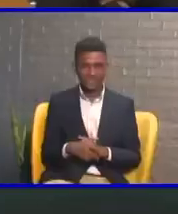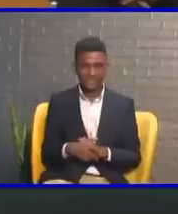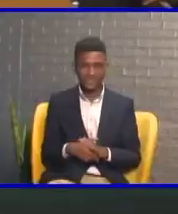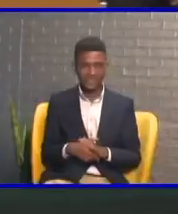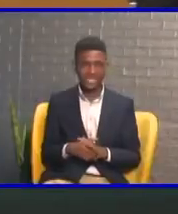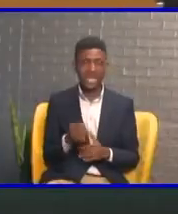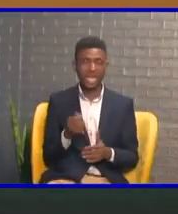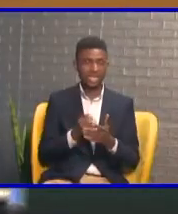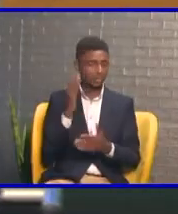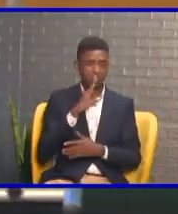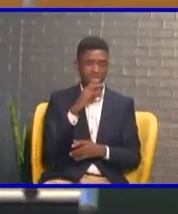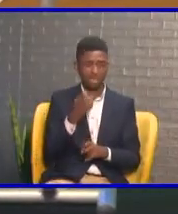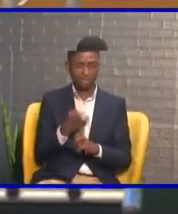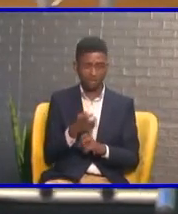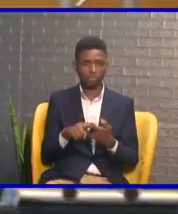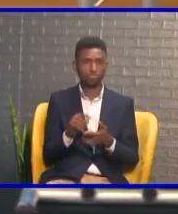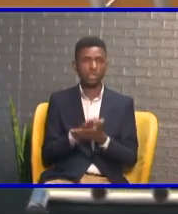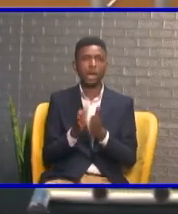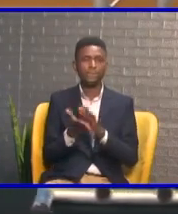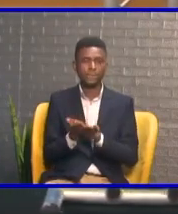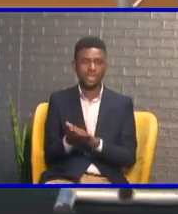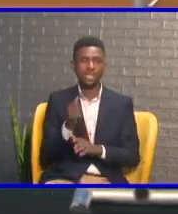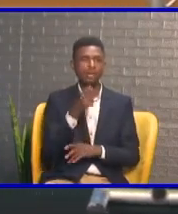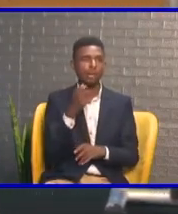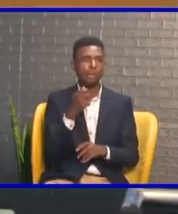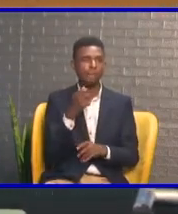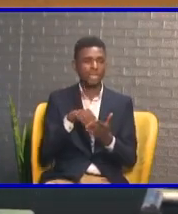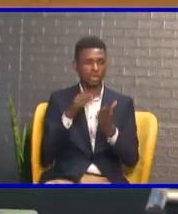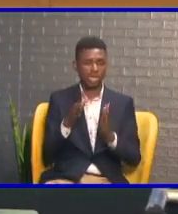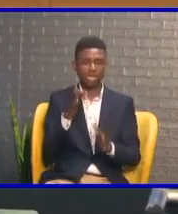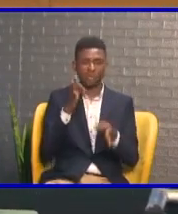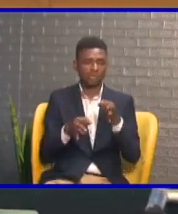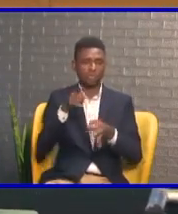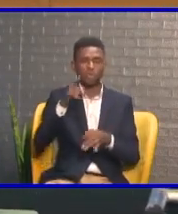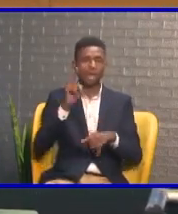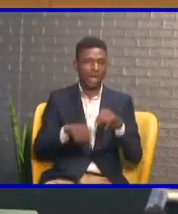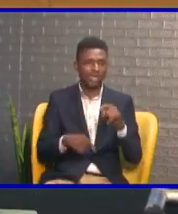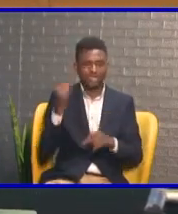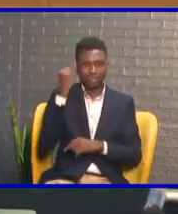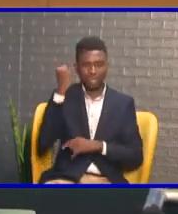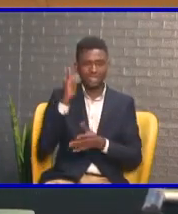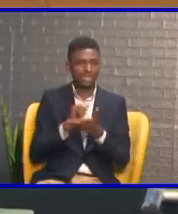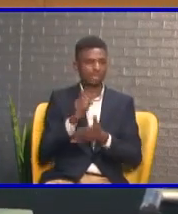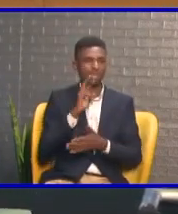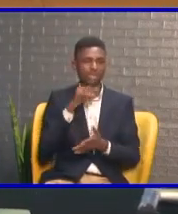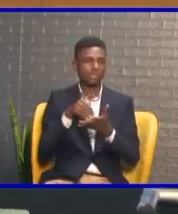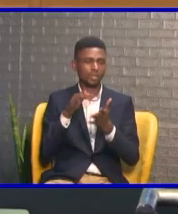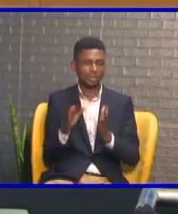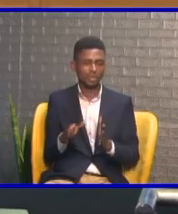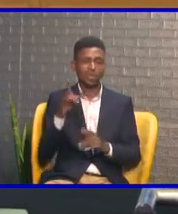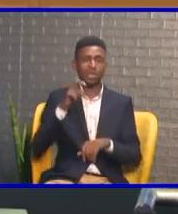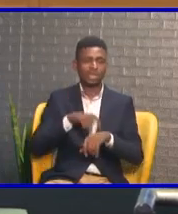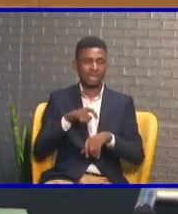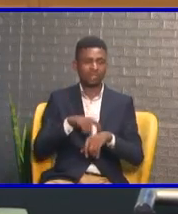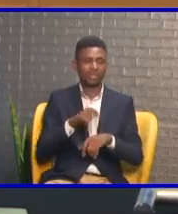It will be difficult to become a billionaire if you can't imagine yourself as a billionaire. Are you understanding what I'm saying? One time the Lord spoke to me and says, when